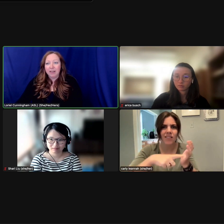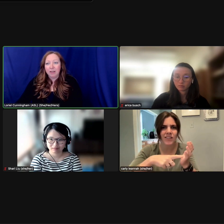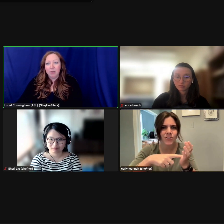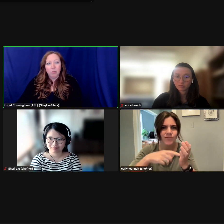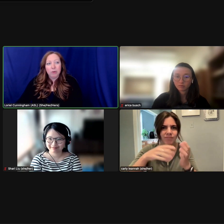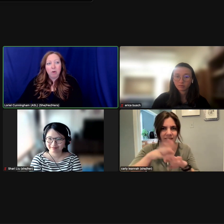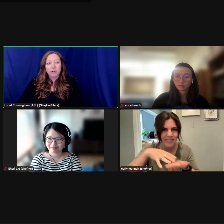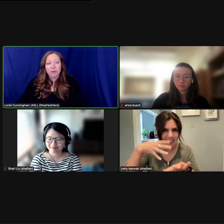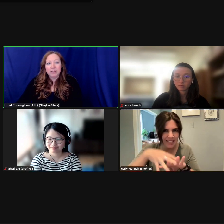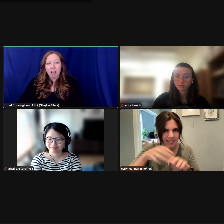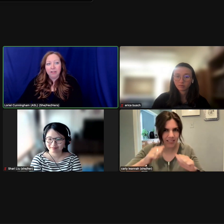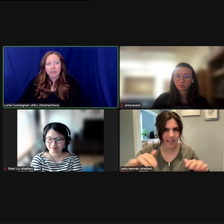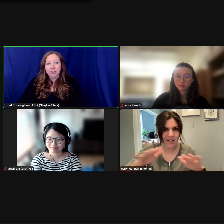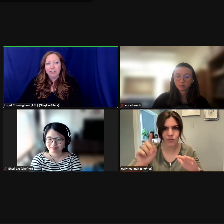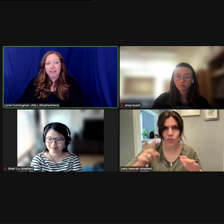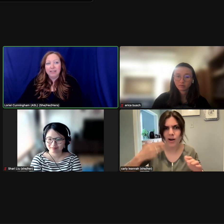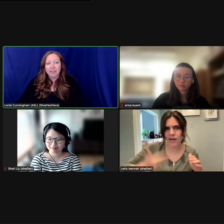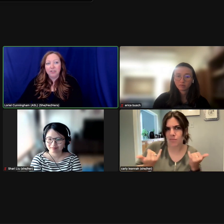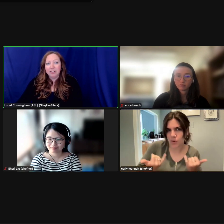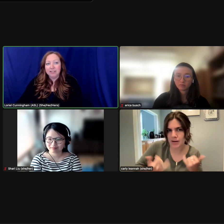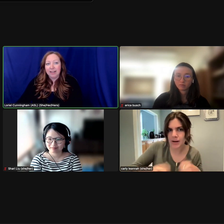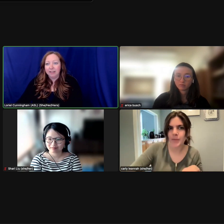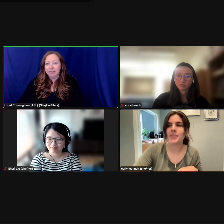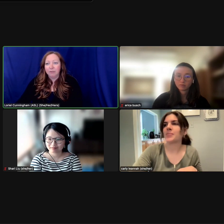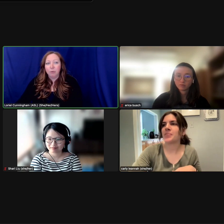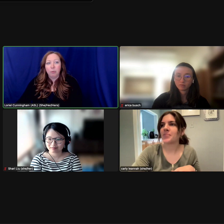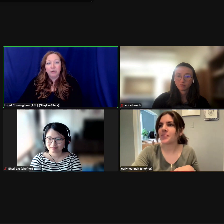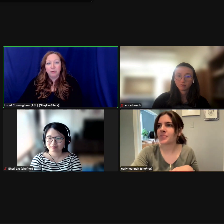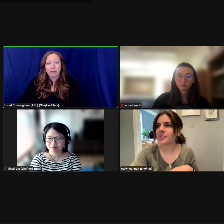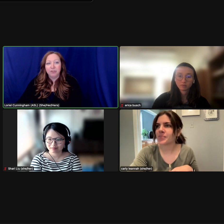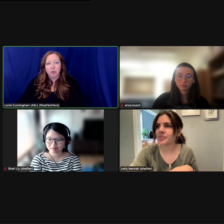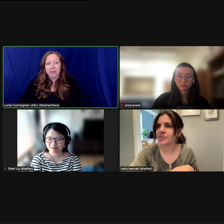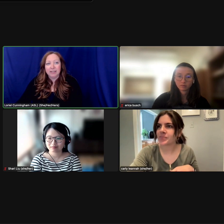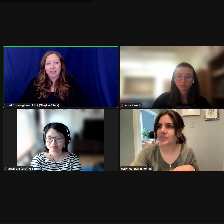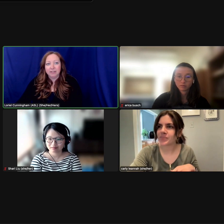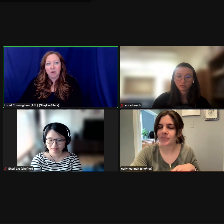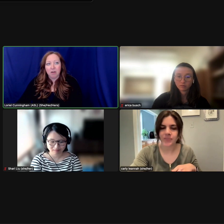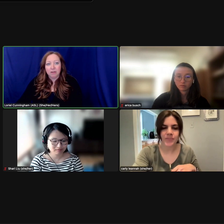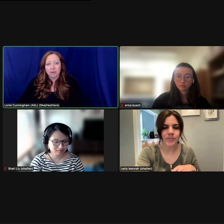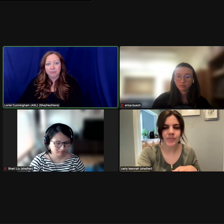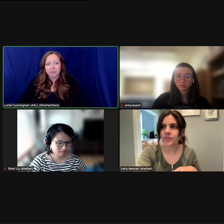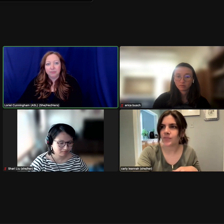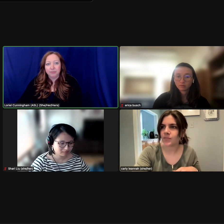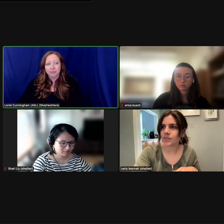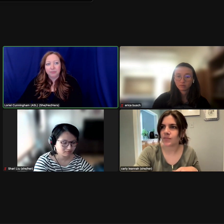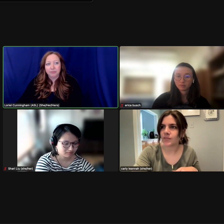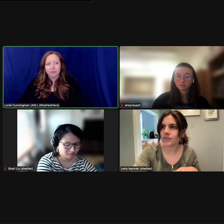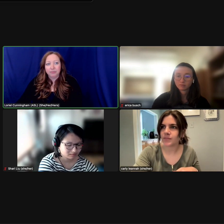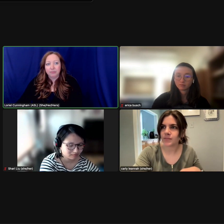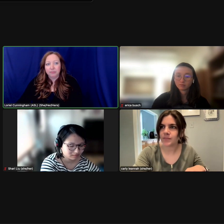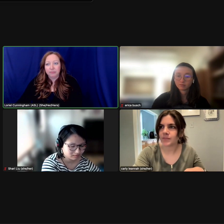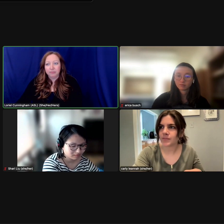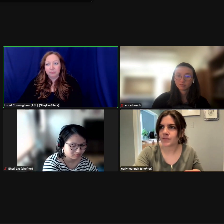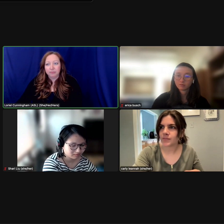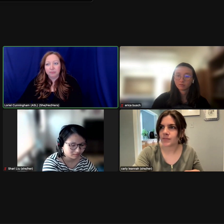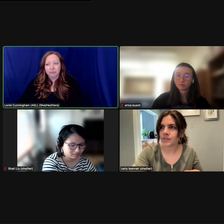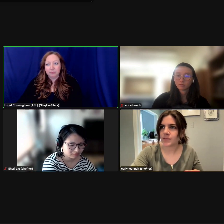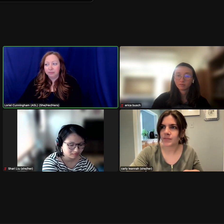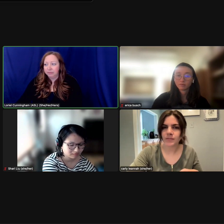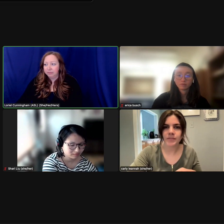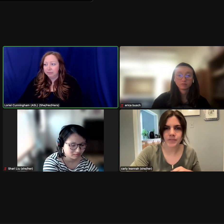Before beginning, we want to acknowledge the Indigenous lands from which we are joining today's talk.